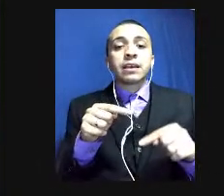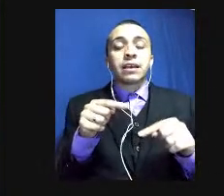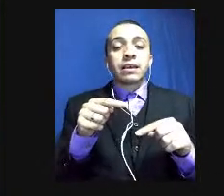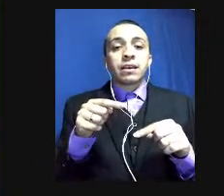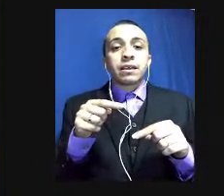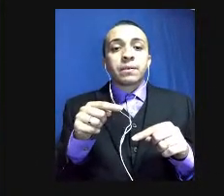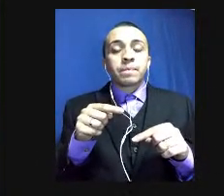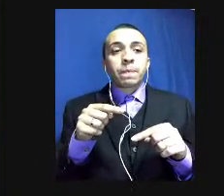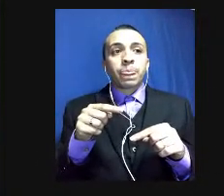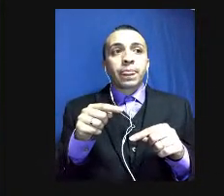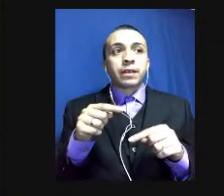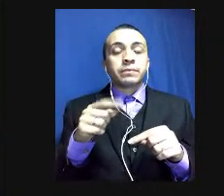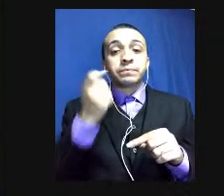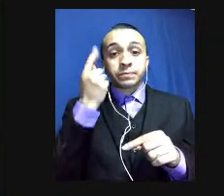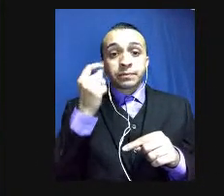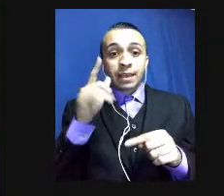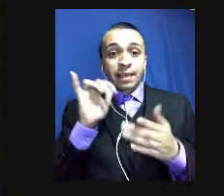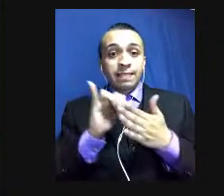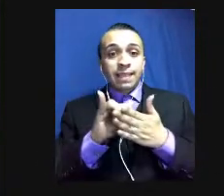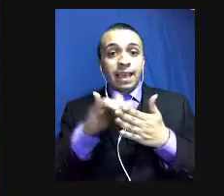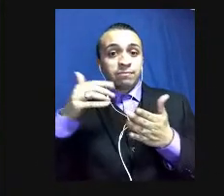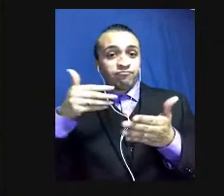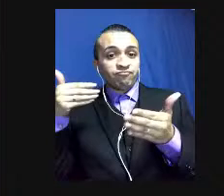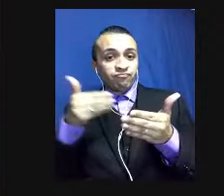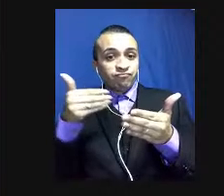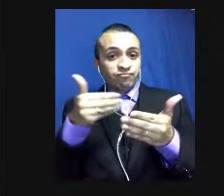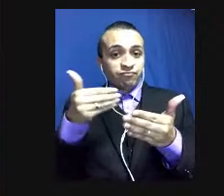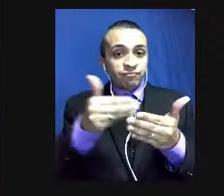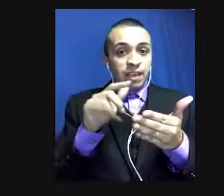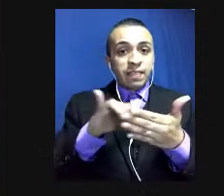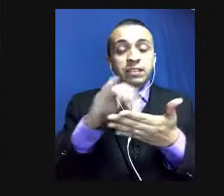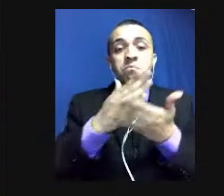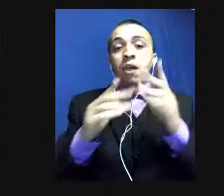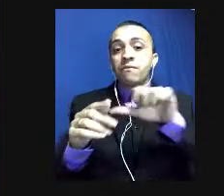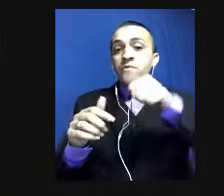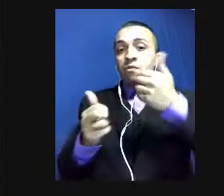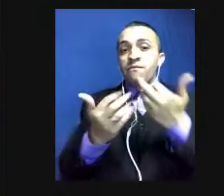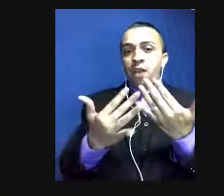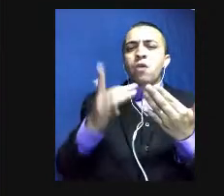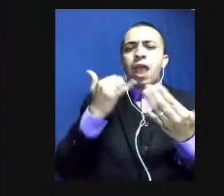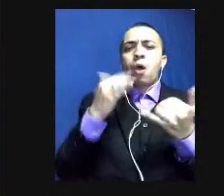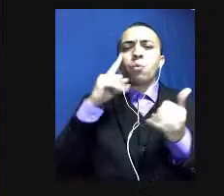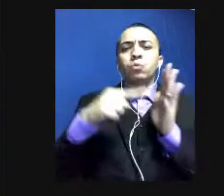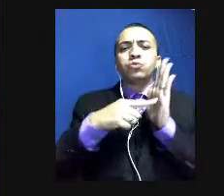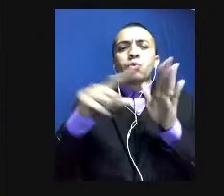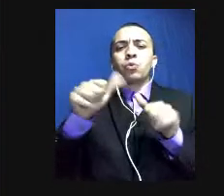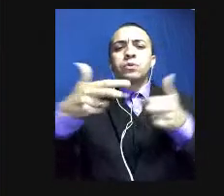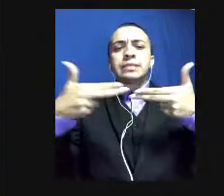showing burning up into is part of the Lion Fire. So we'll go ahead and go to slide 3. Let's go to slide 3 here.